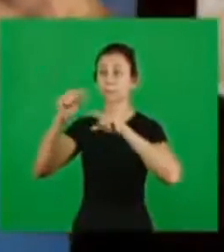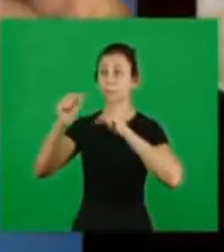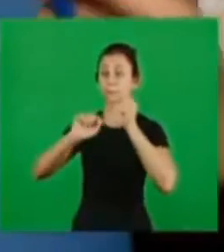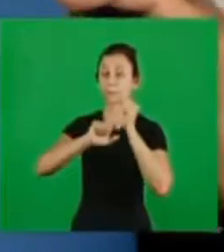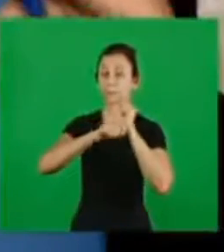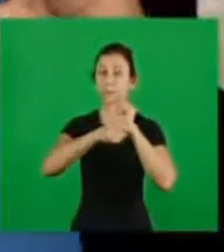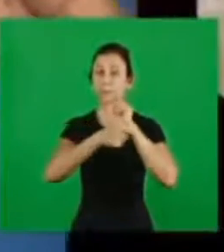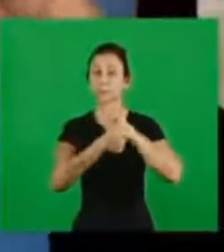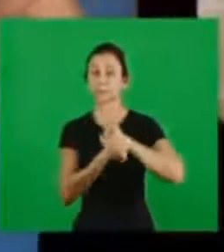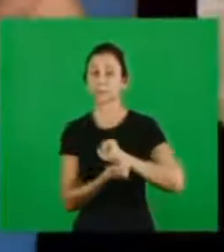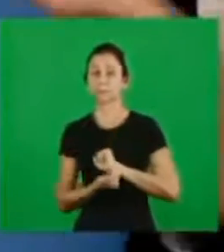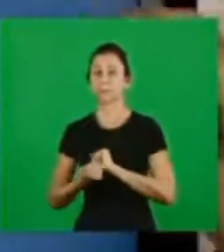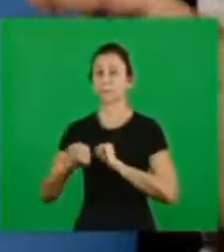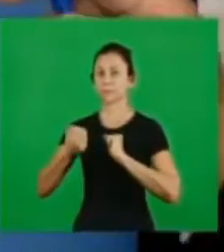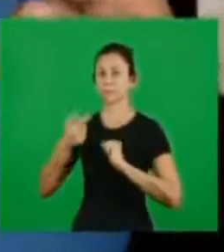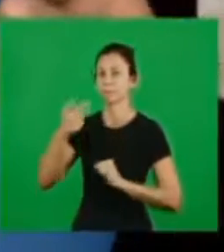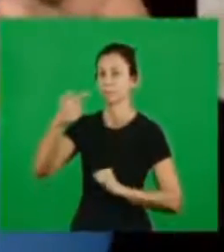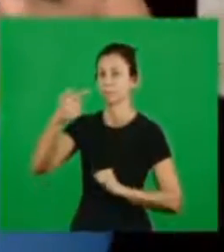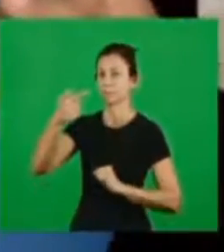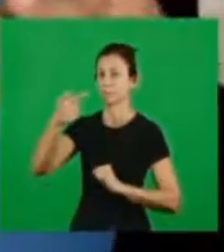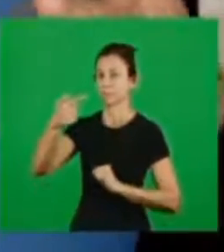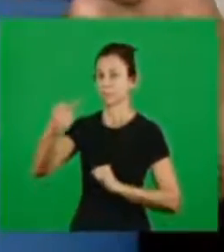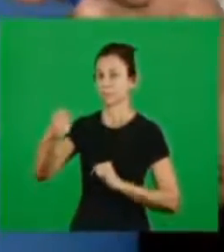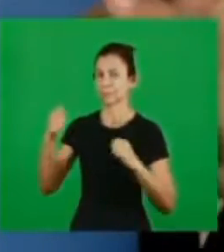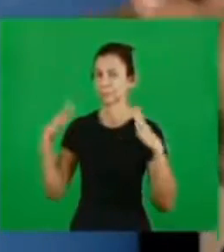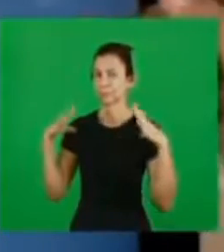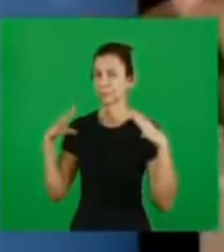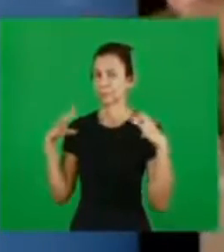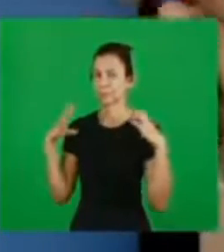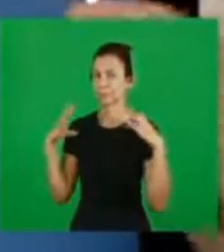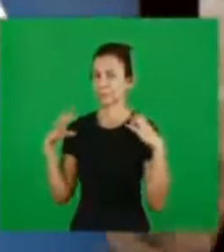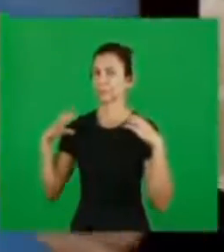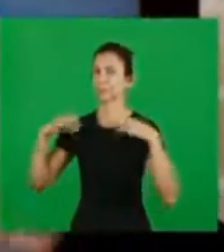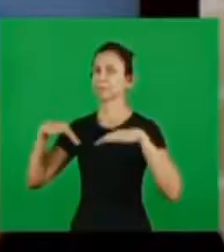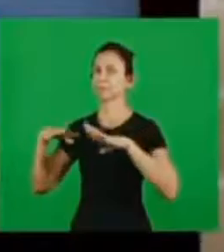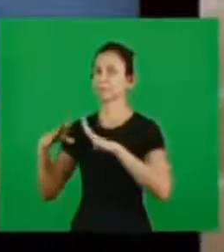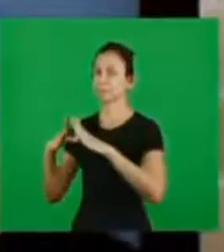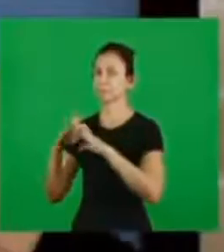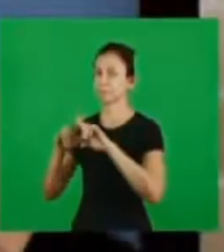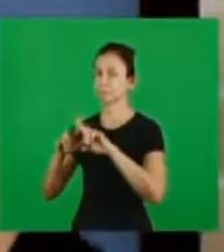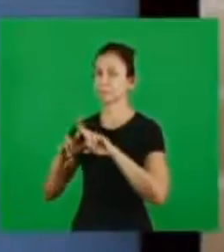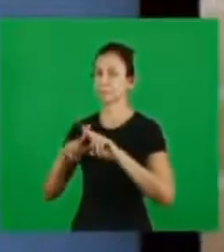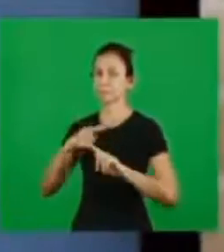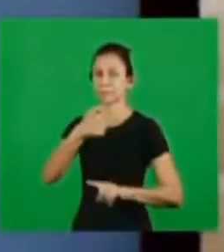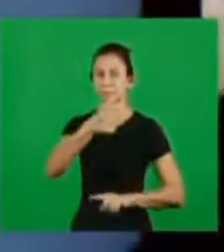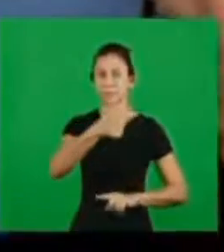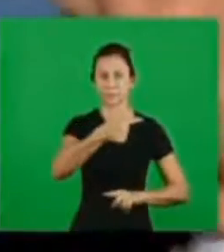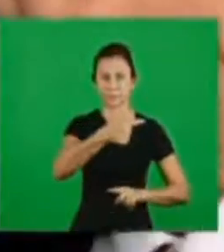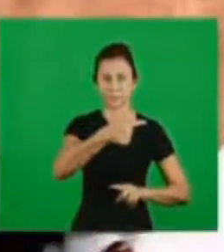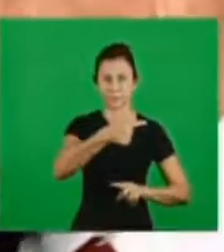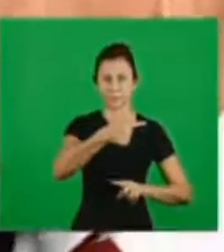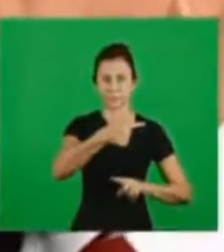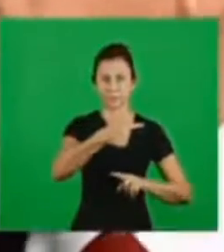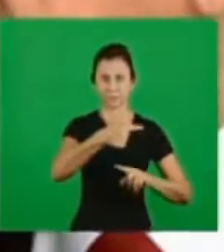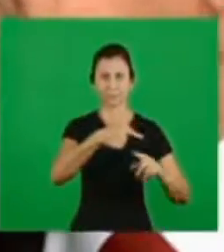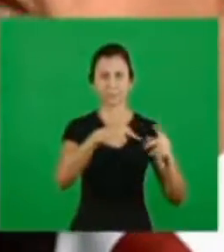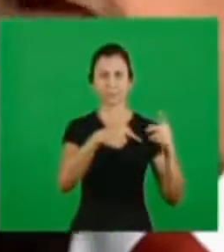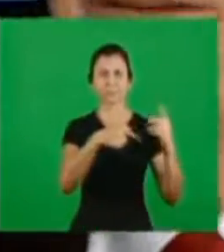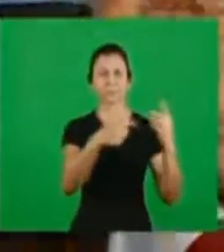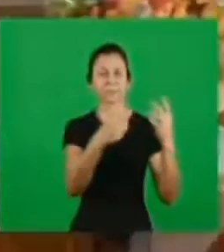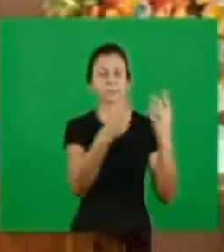and the seven angels, the seven churches, and the seven lampstands are the seven